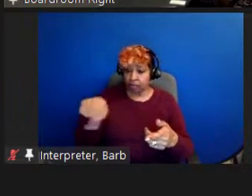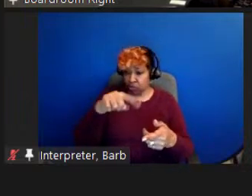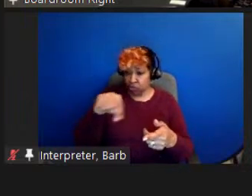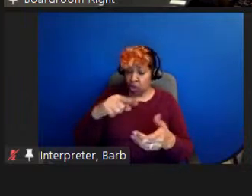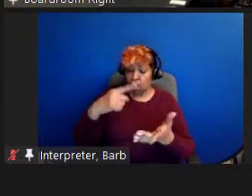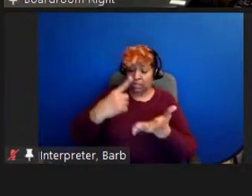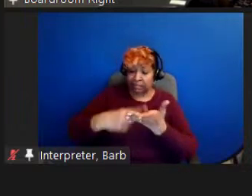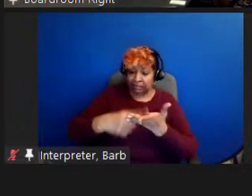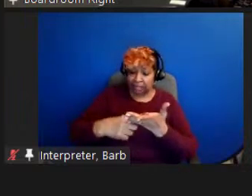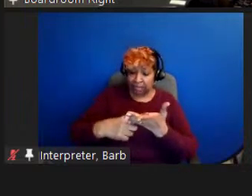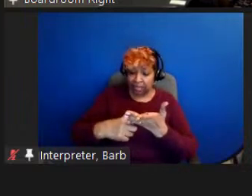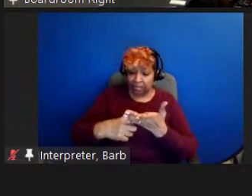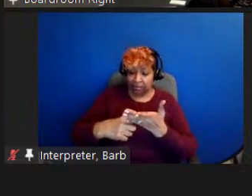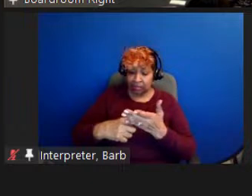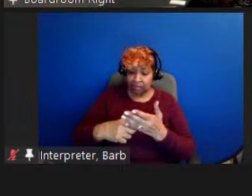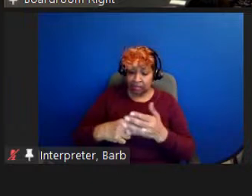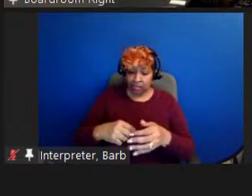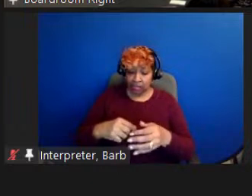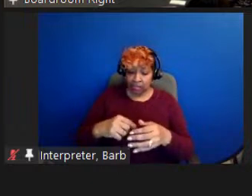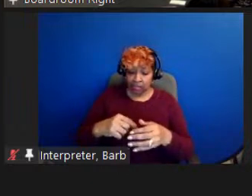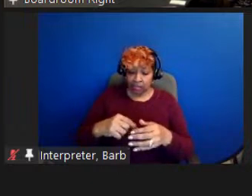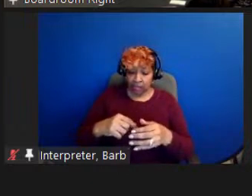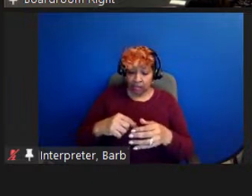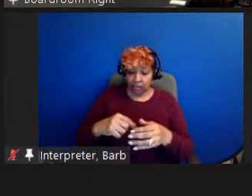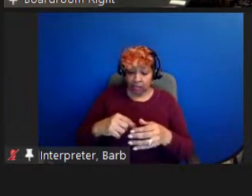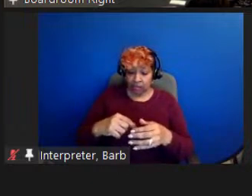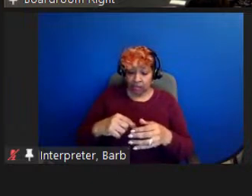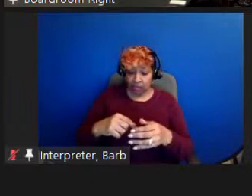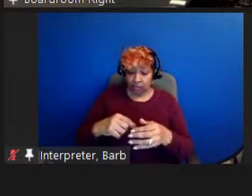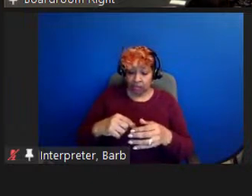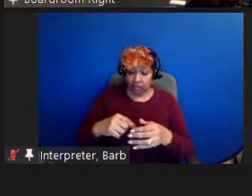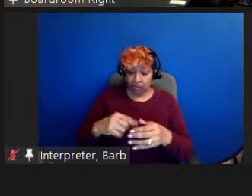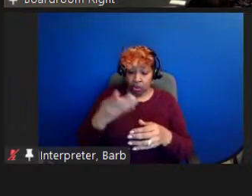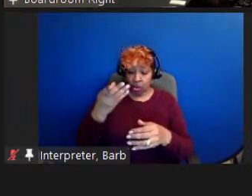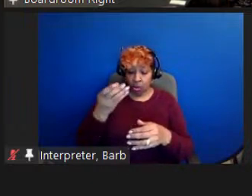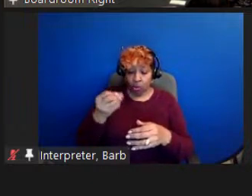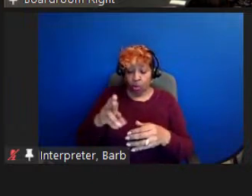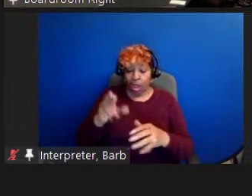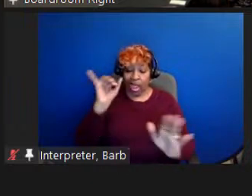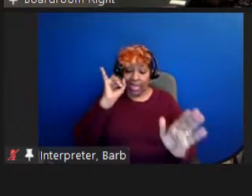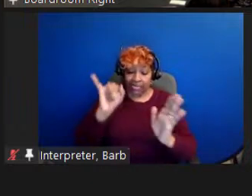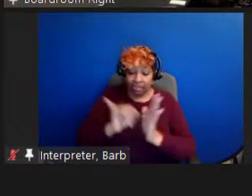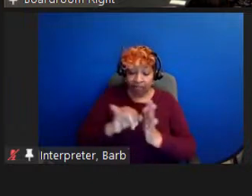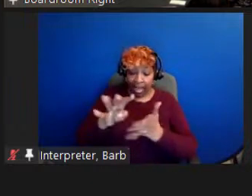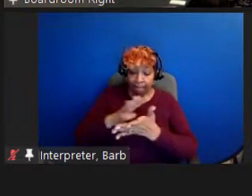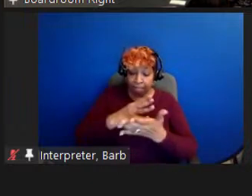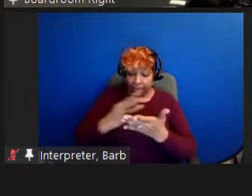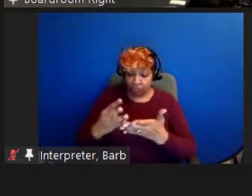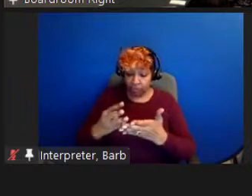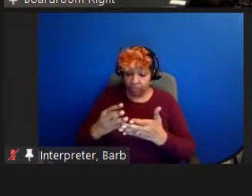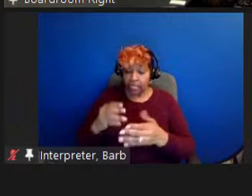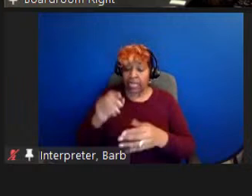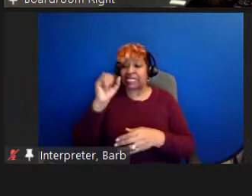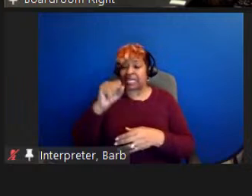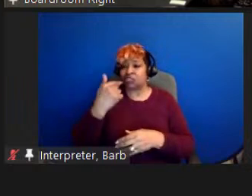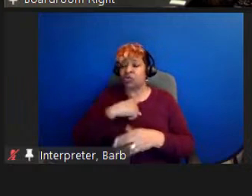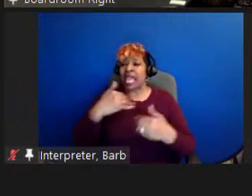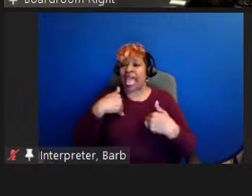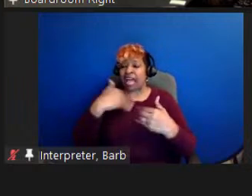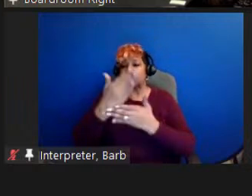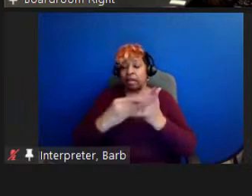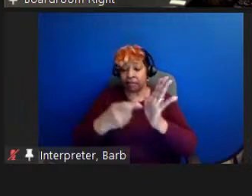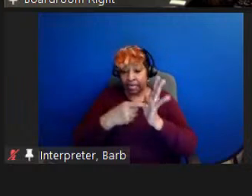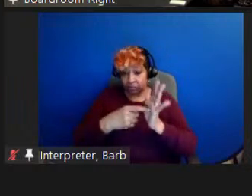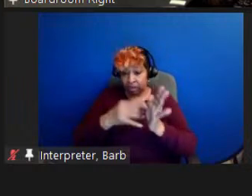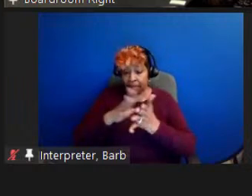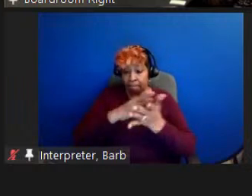or identified metrics to, okay, but that process has already been discussed and. Yeah, so we have some criteria and metrics that we've